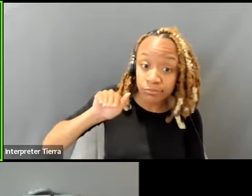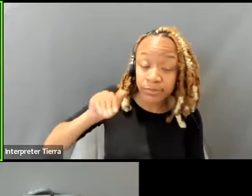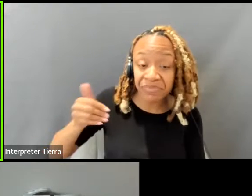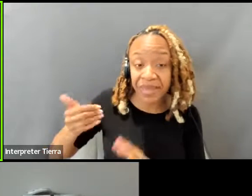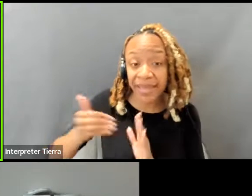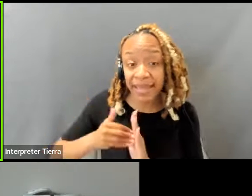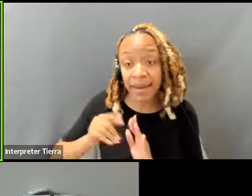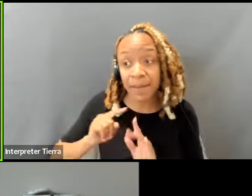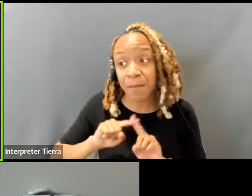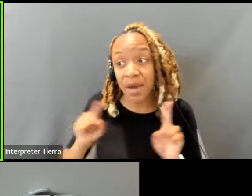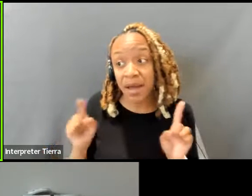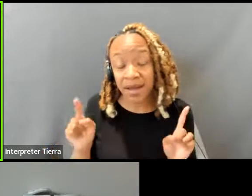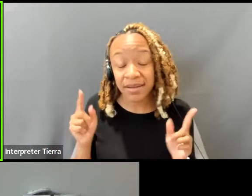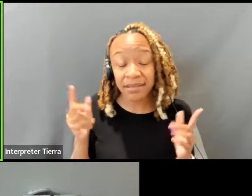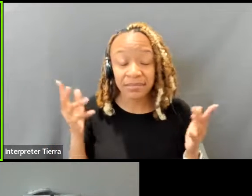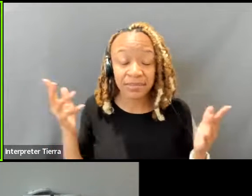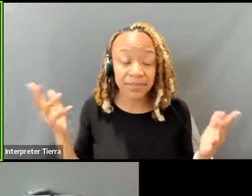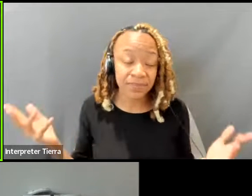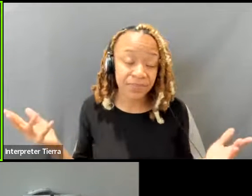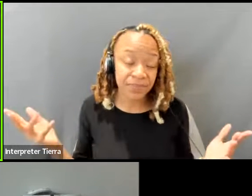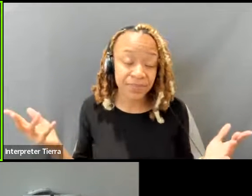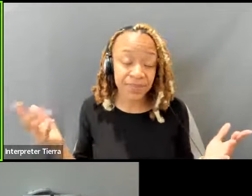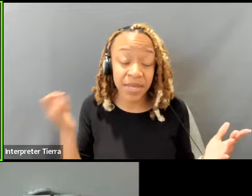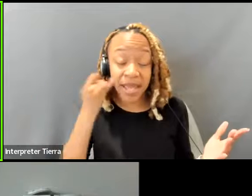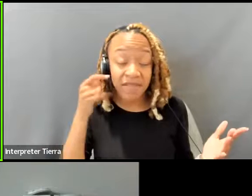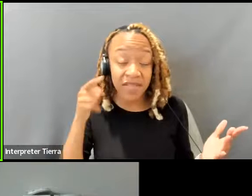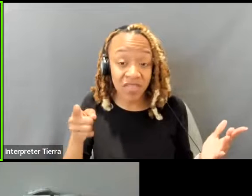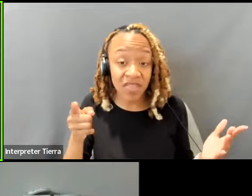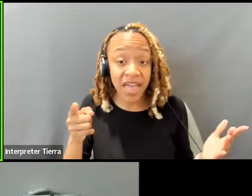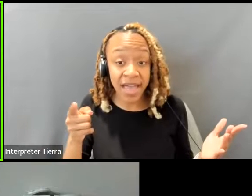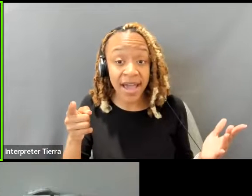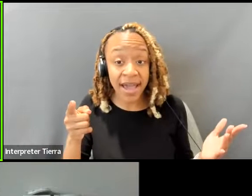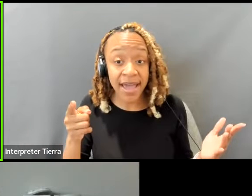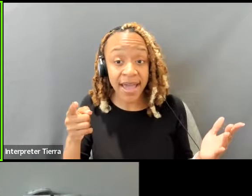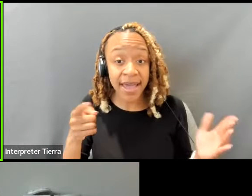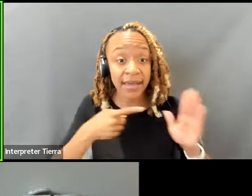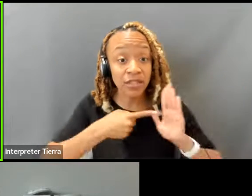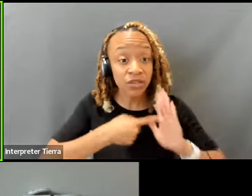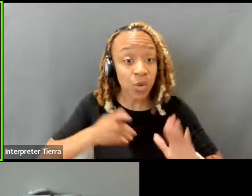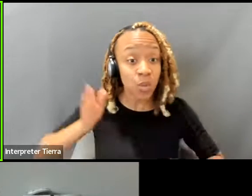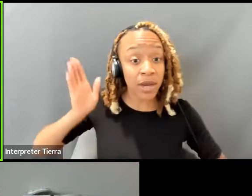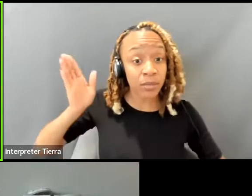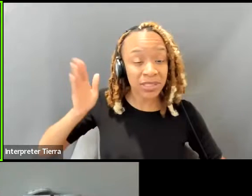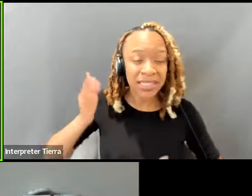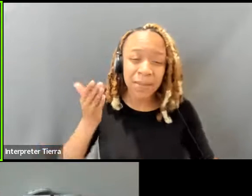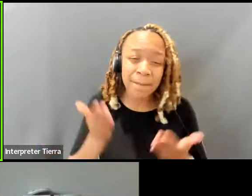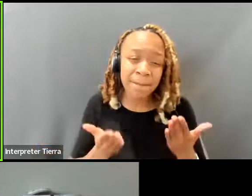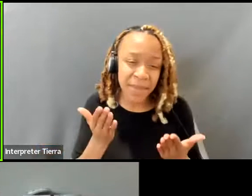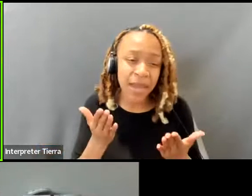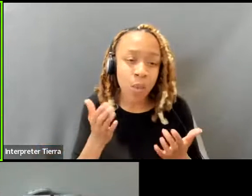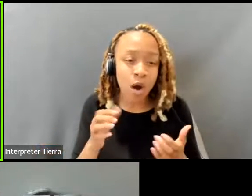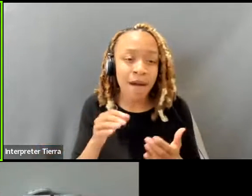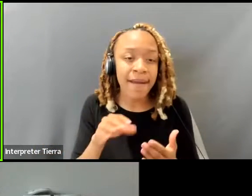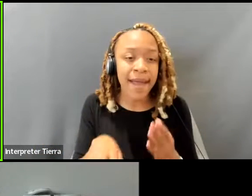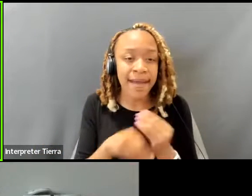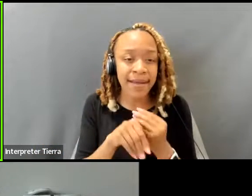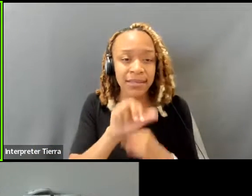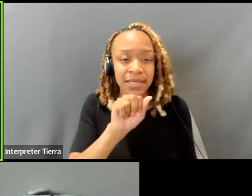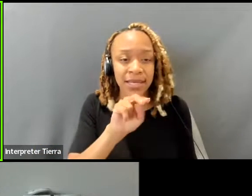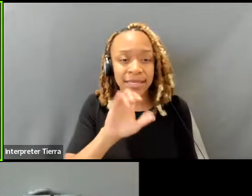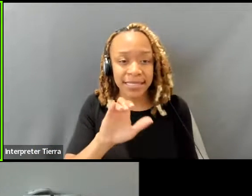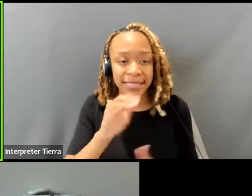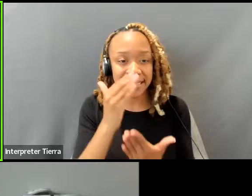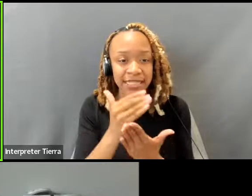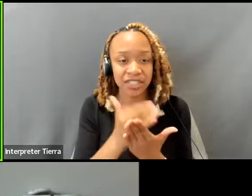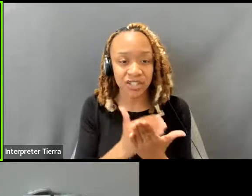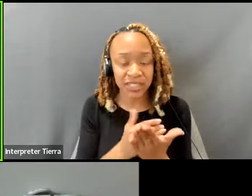this is probably something that, whether they present or not, may want to be on the ANC's agenda so that you guys can have a vote and weigh